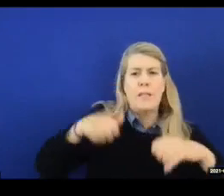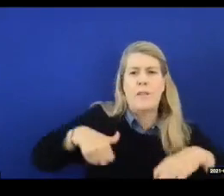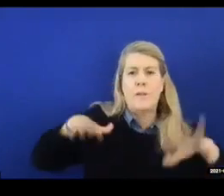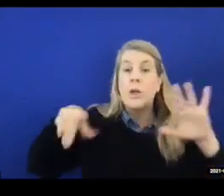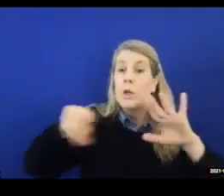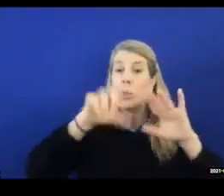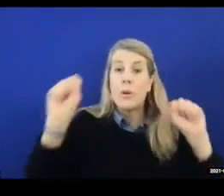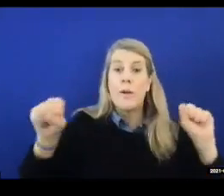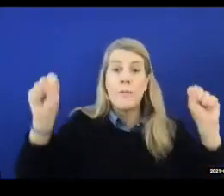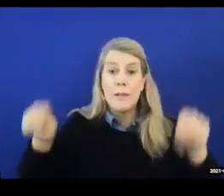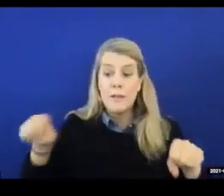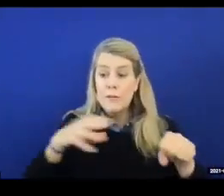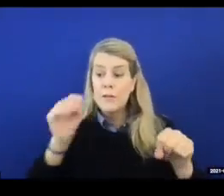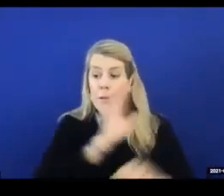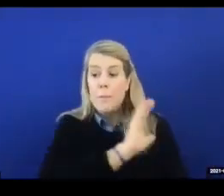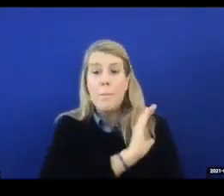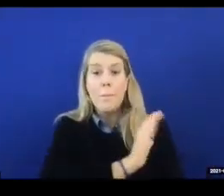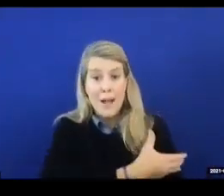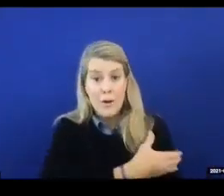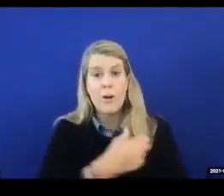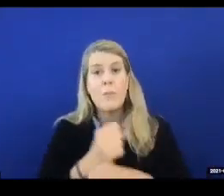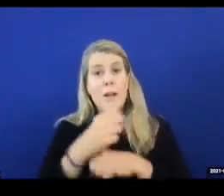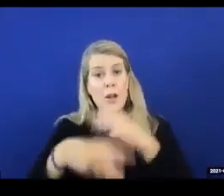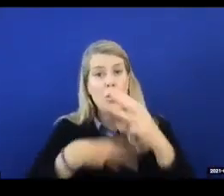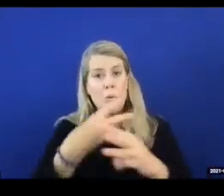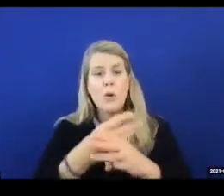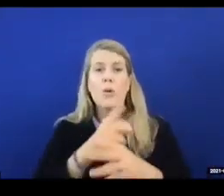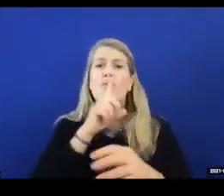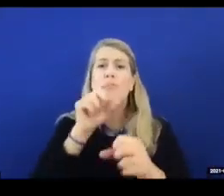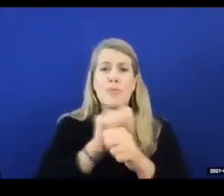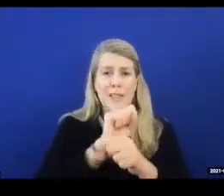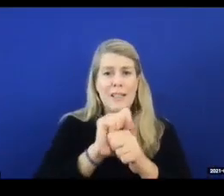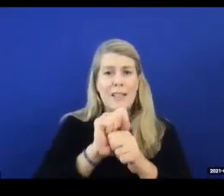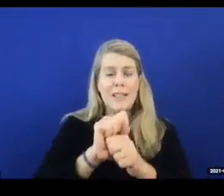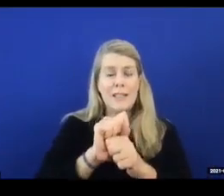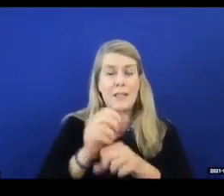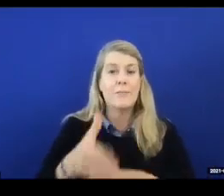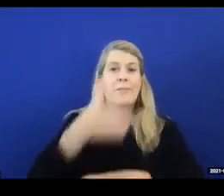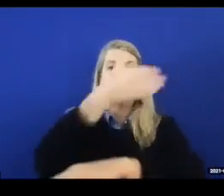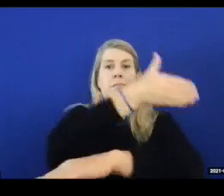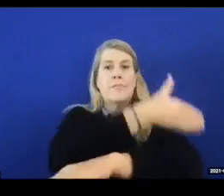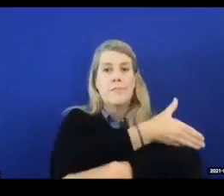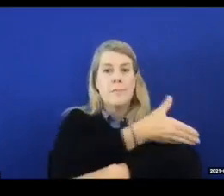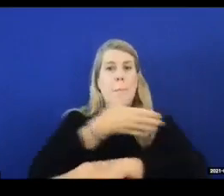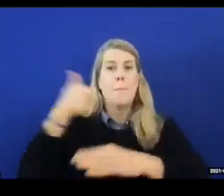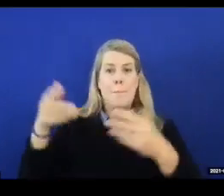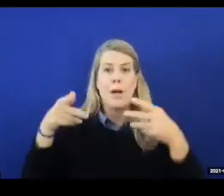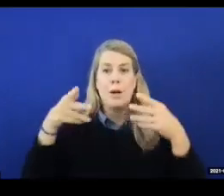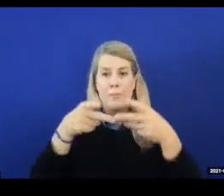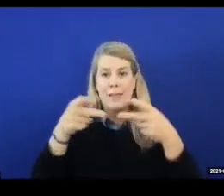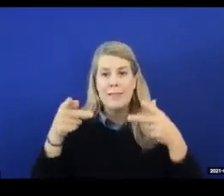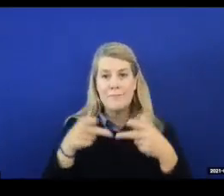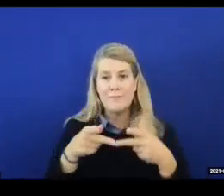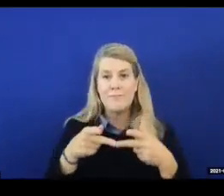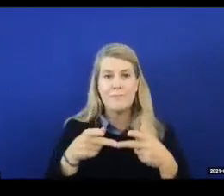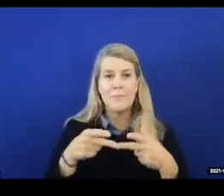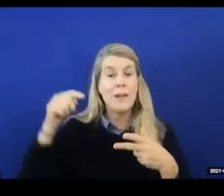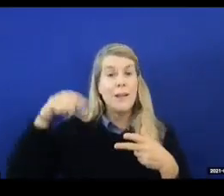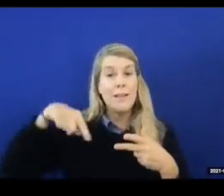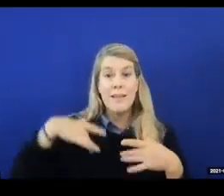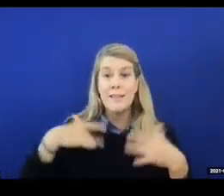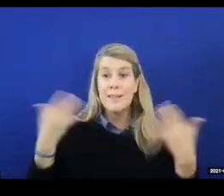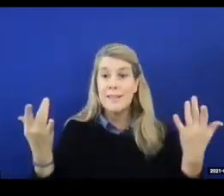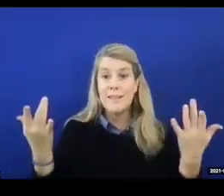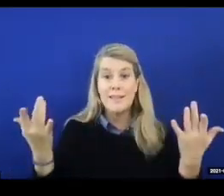power to make the world truly a much better place. Today's event is all